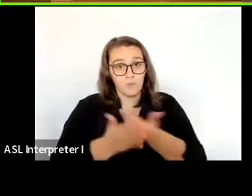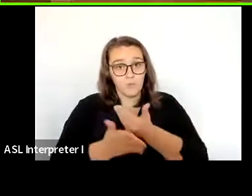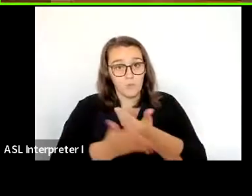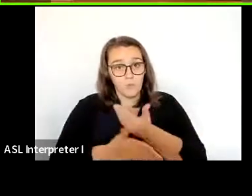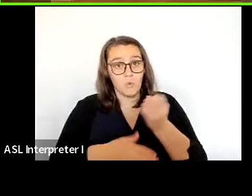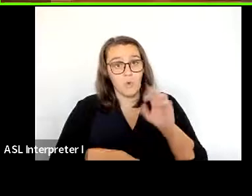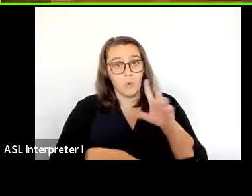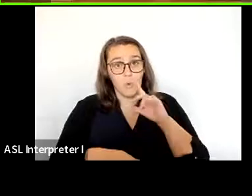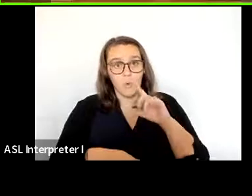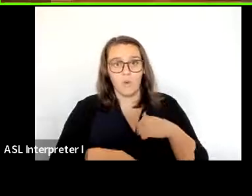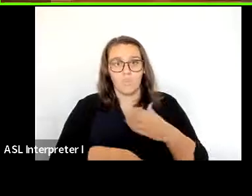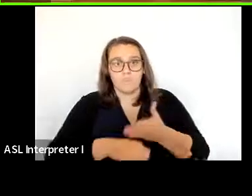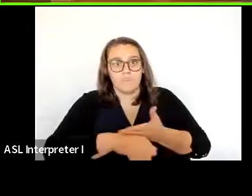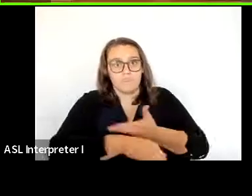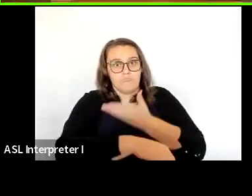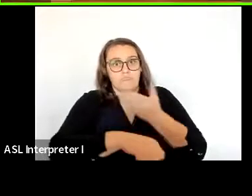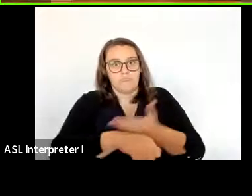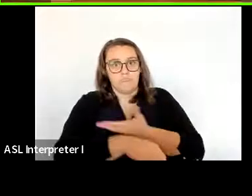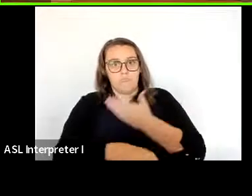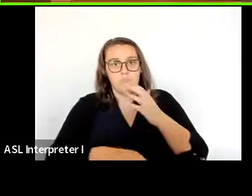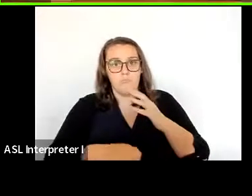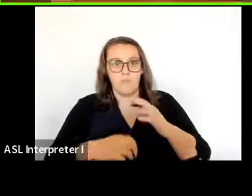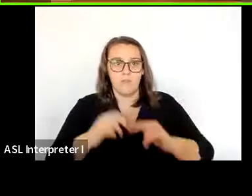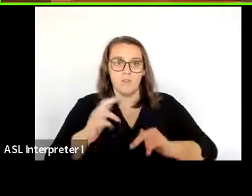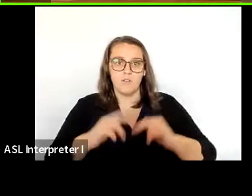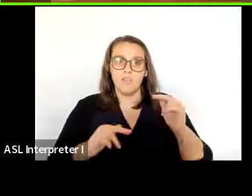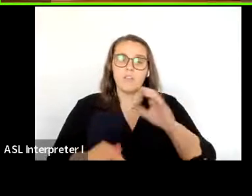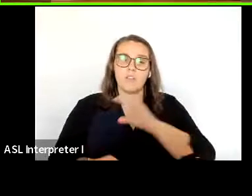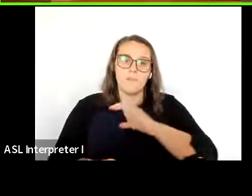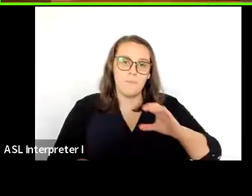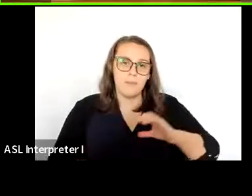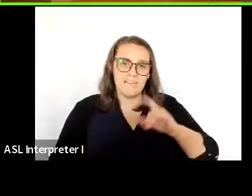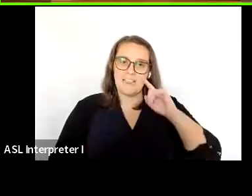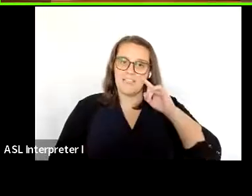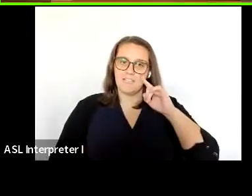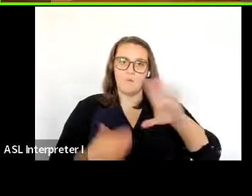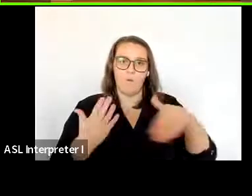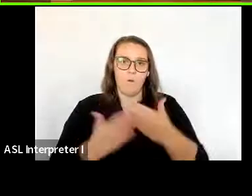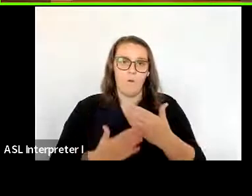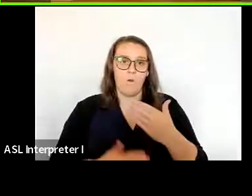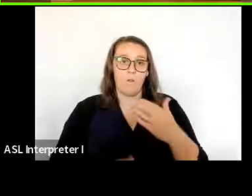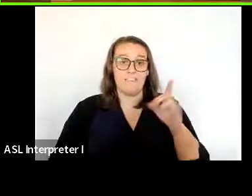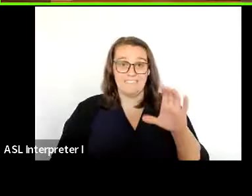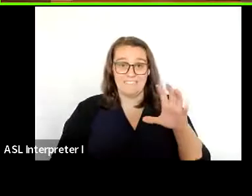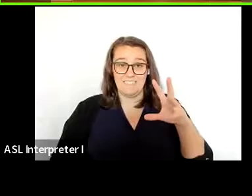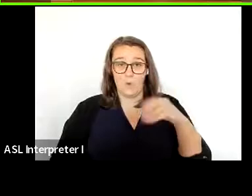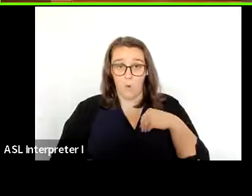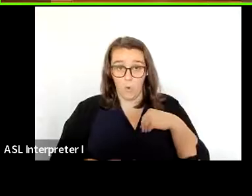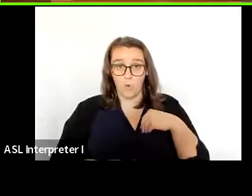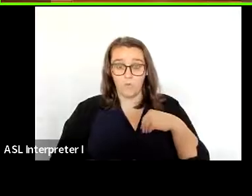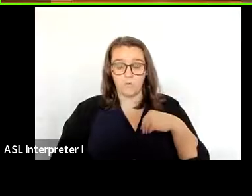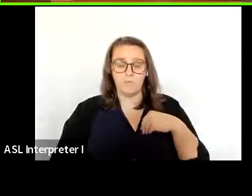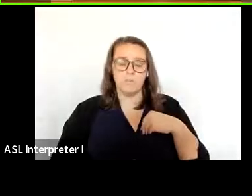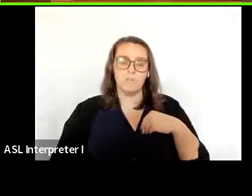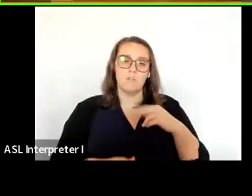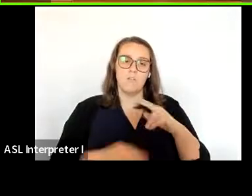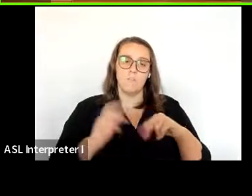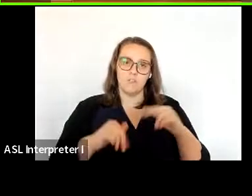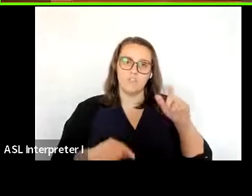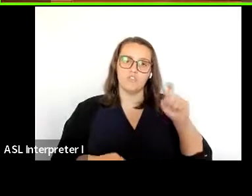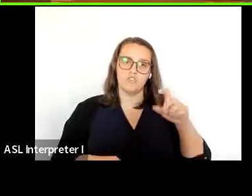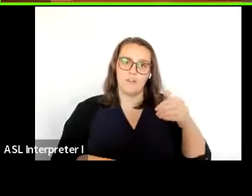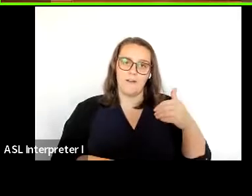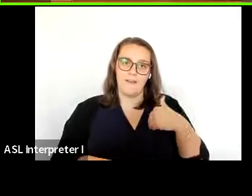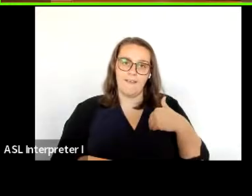government-owned buildings, the committee believes all publicly accessible district-owned and occupied buildings should contain a diaper changing